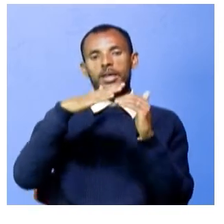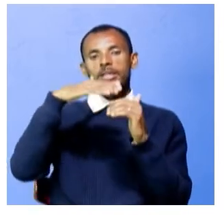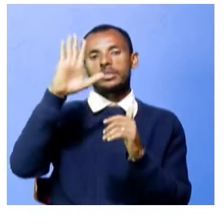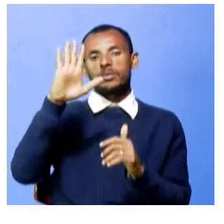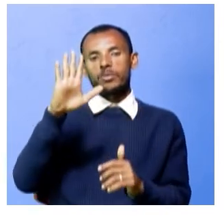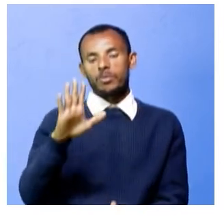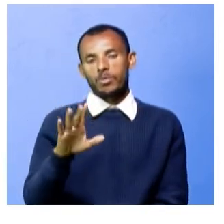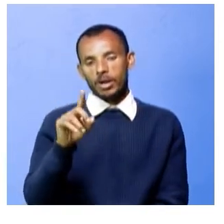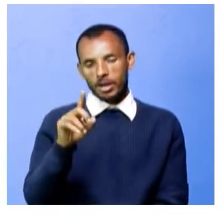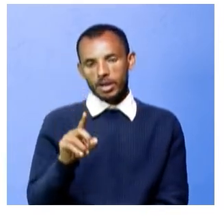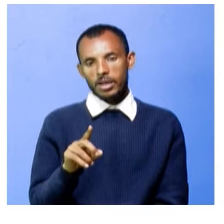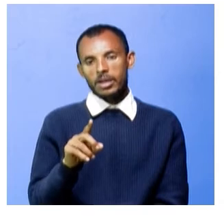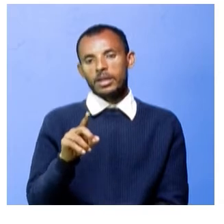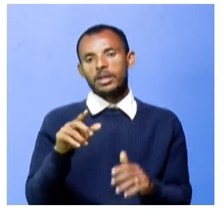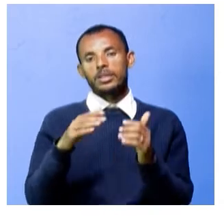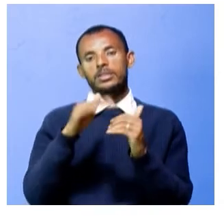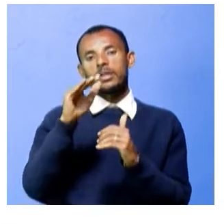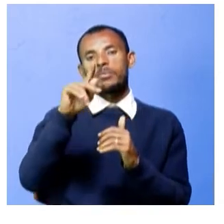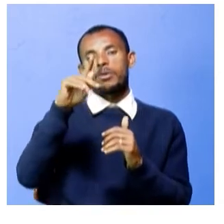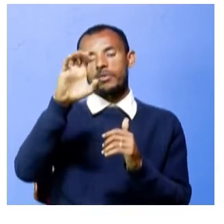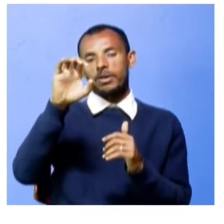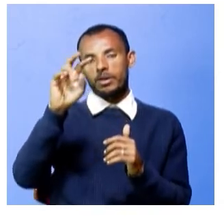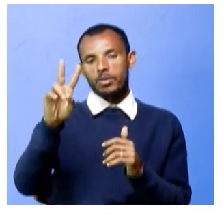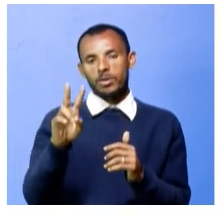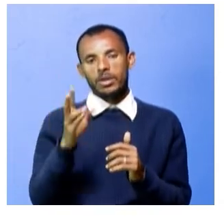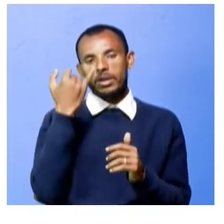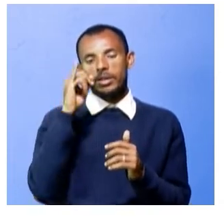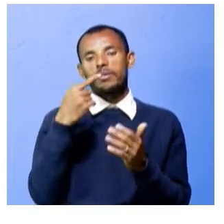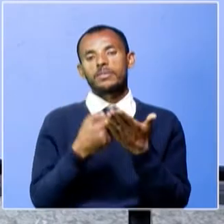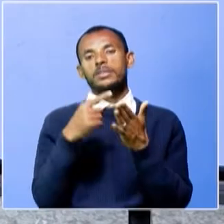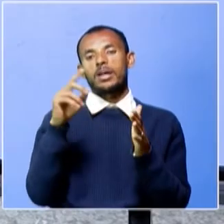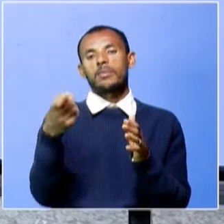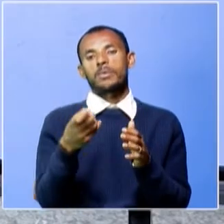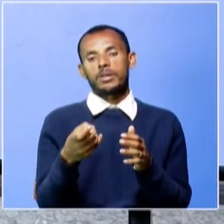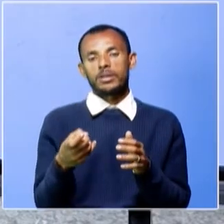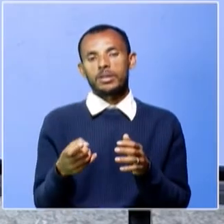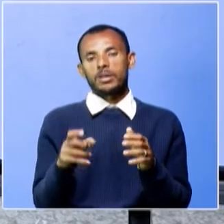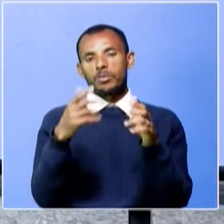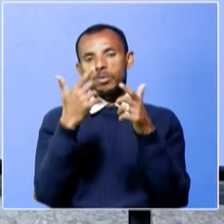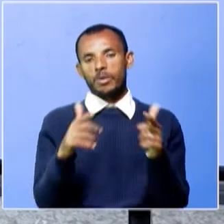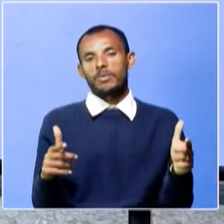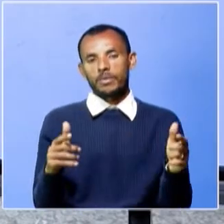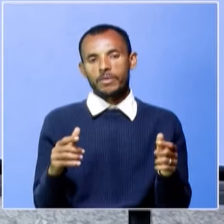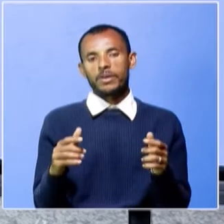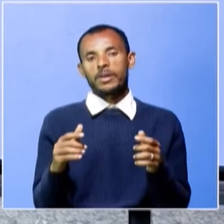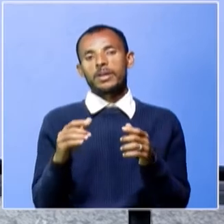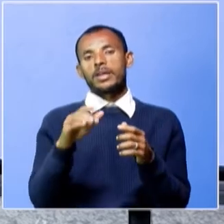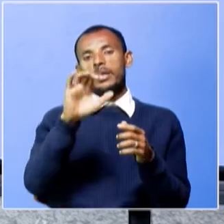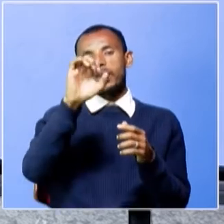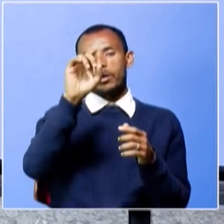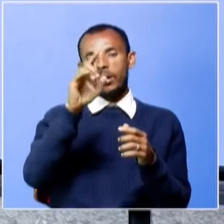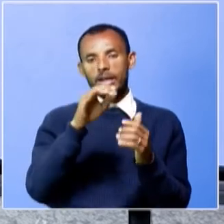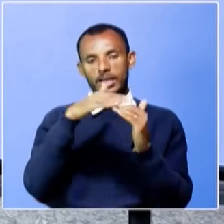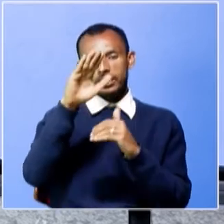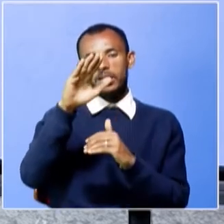P of E2. Okay, if this happens, if probability of event E1 is